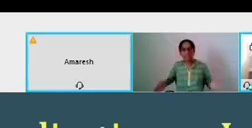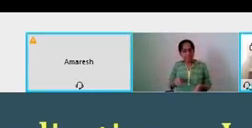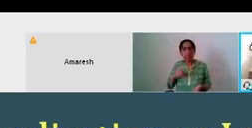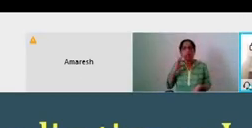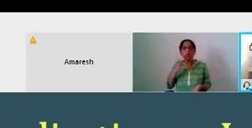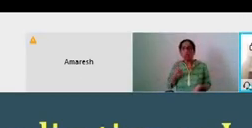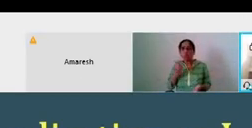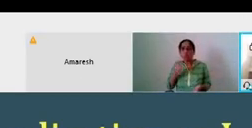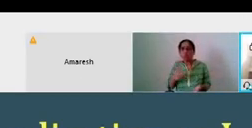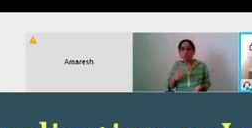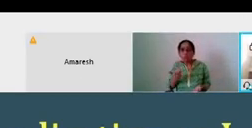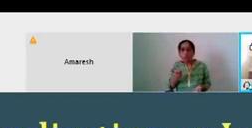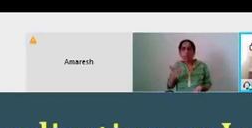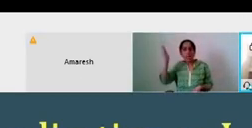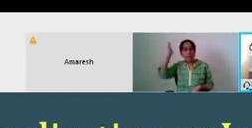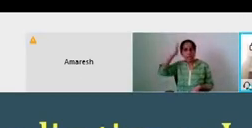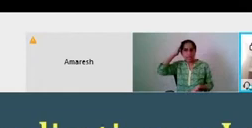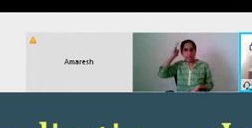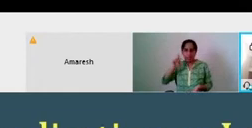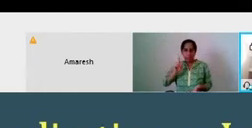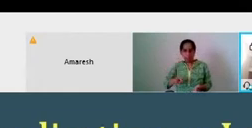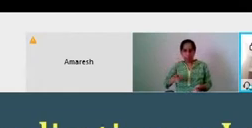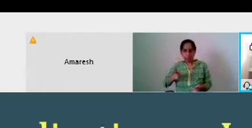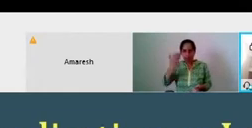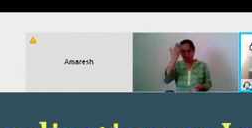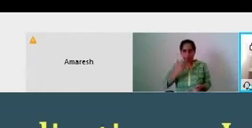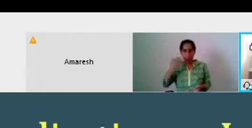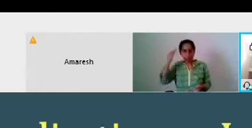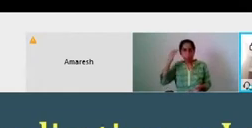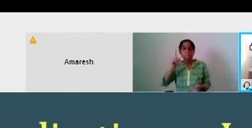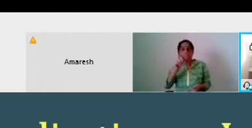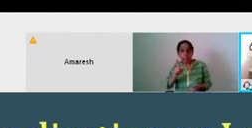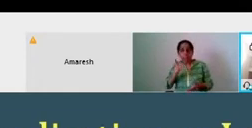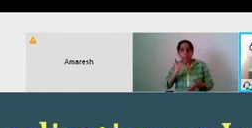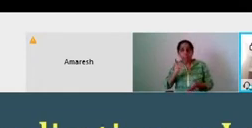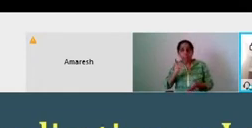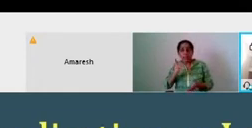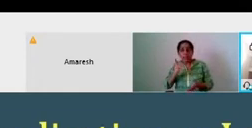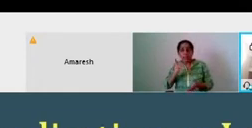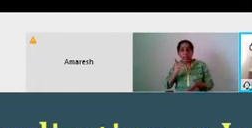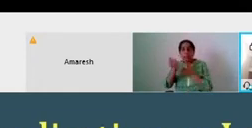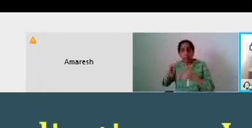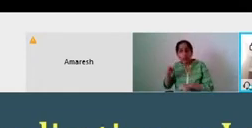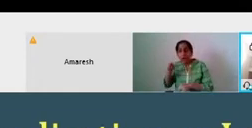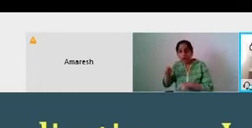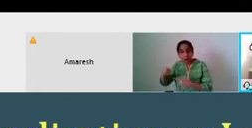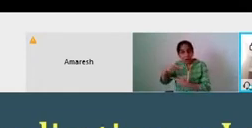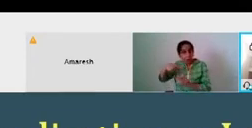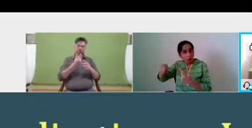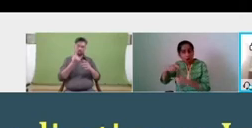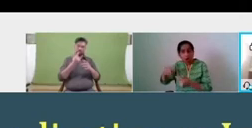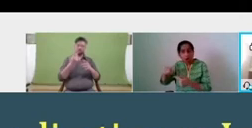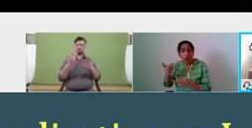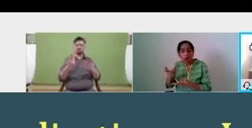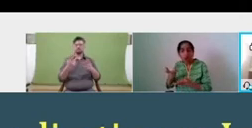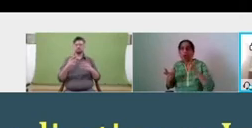using uh space relations are located in the left hemisphere how do we know this well you have